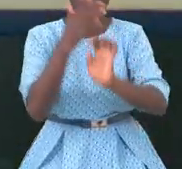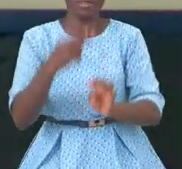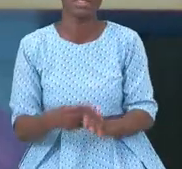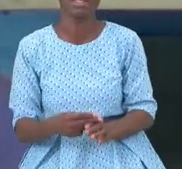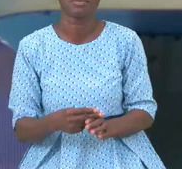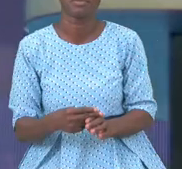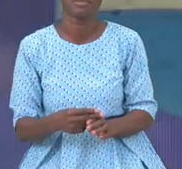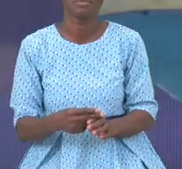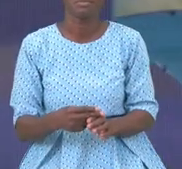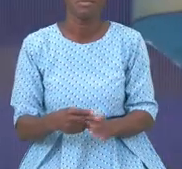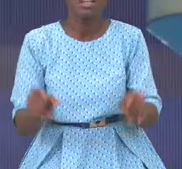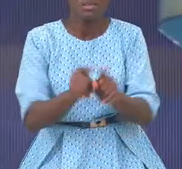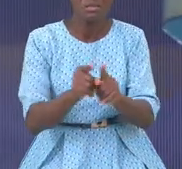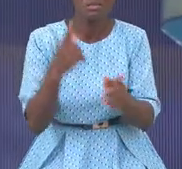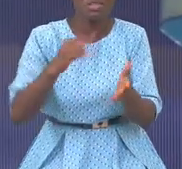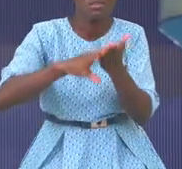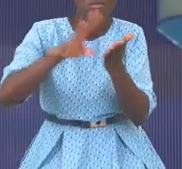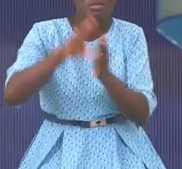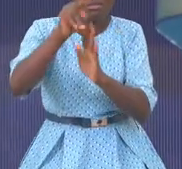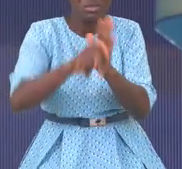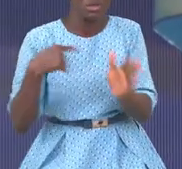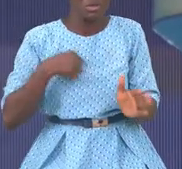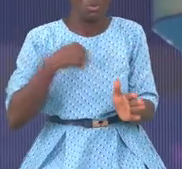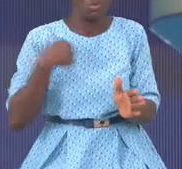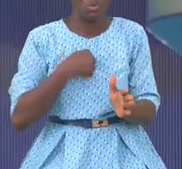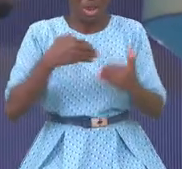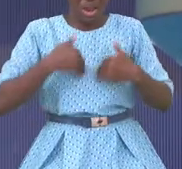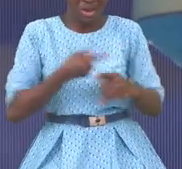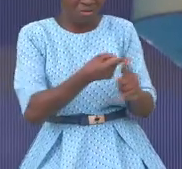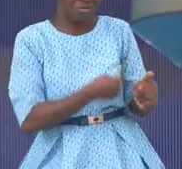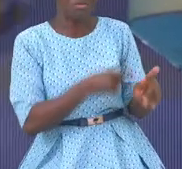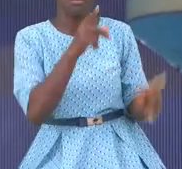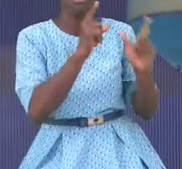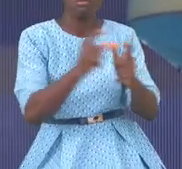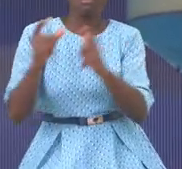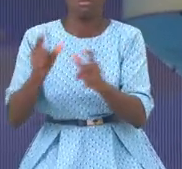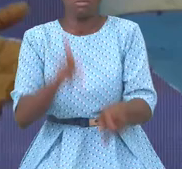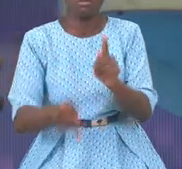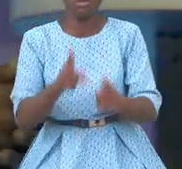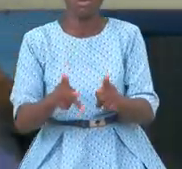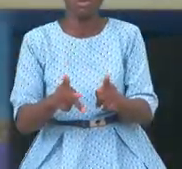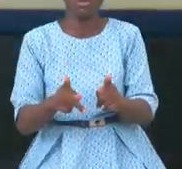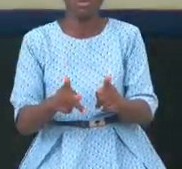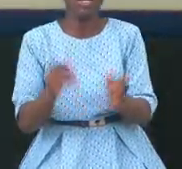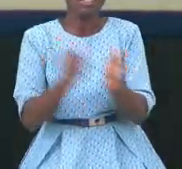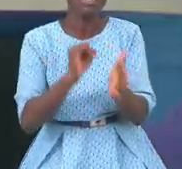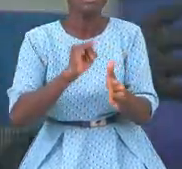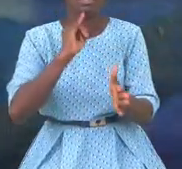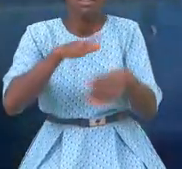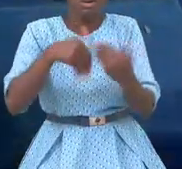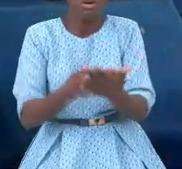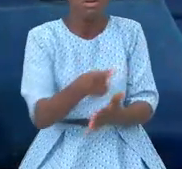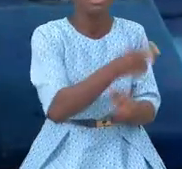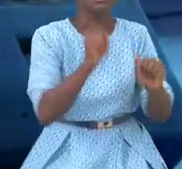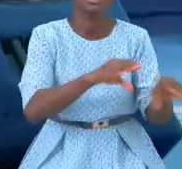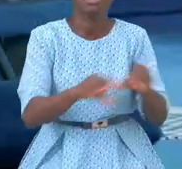they forgive us, that's all they can do. They say, okay, you are pleading, okay, you are crying, okay, you are sorry, we'll forgive you.